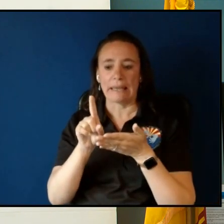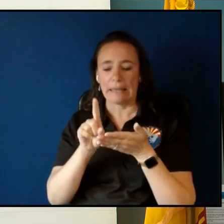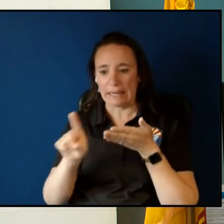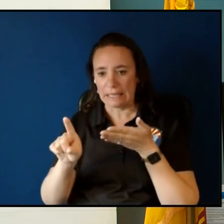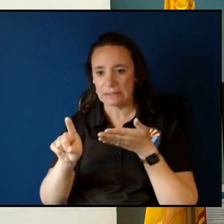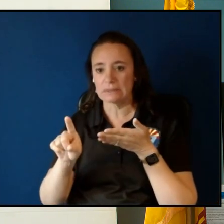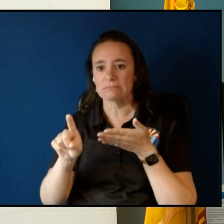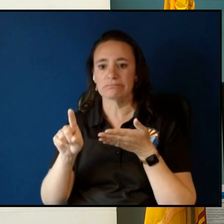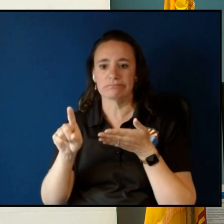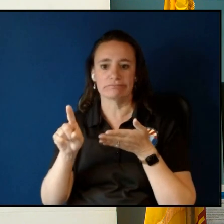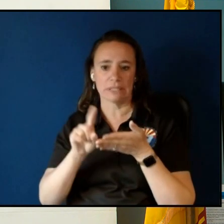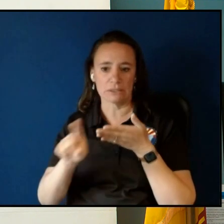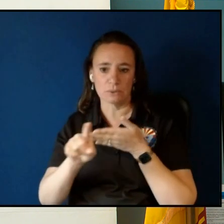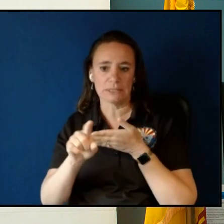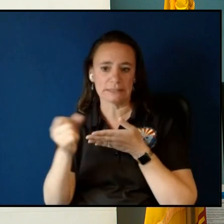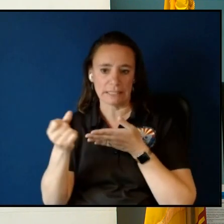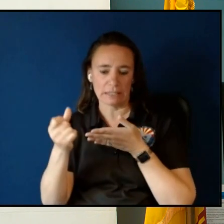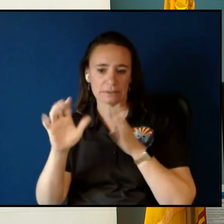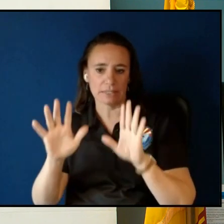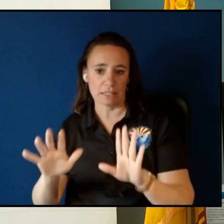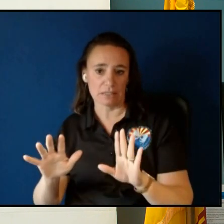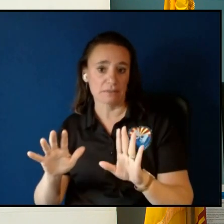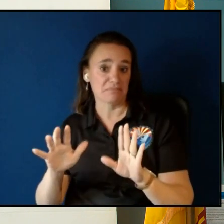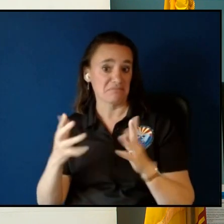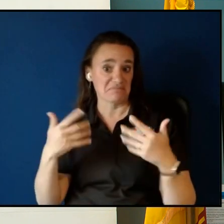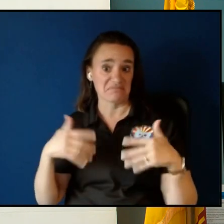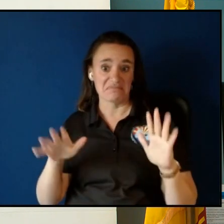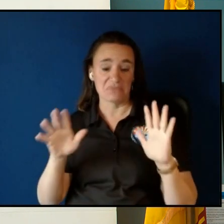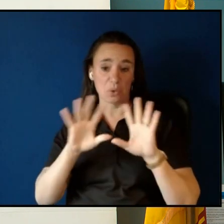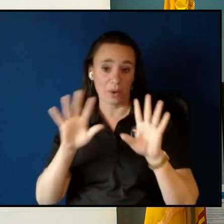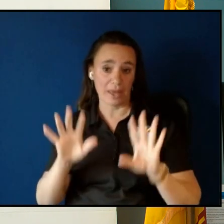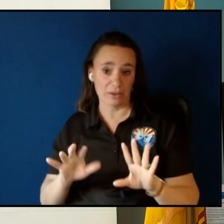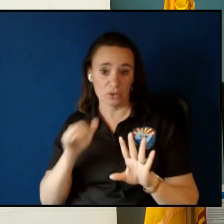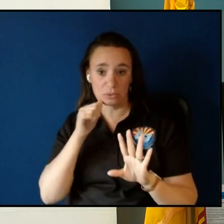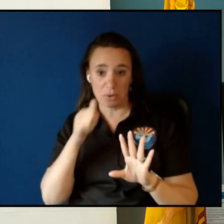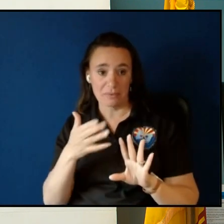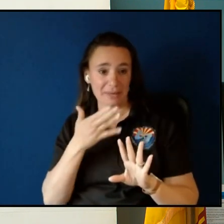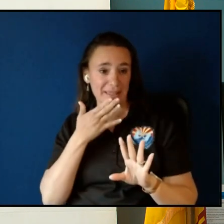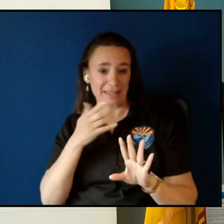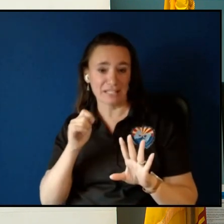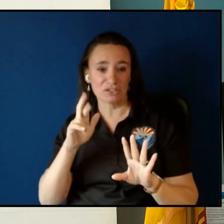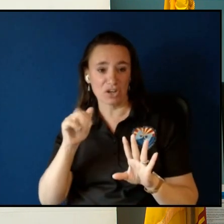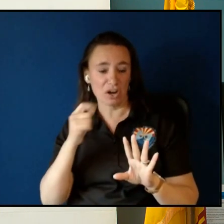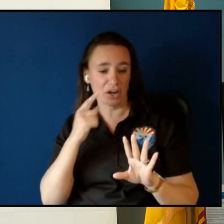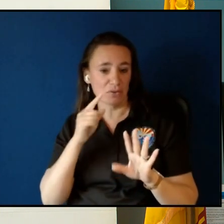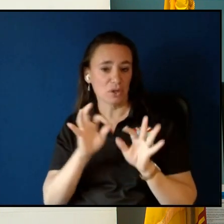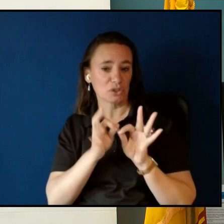weather, and we'll be back again tomorrow to do it again. I want to thank Tara for doing the signing. Thank you.